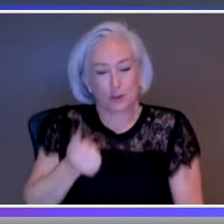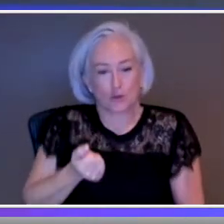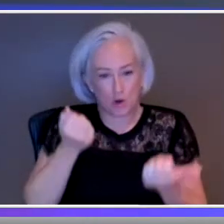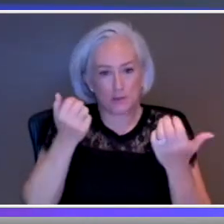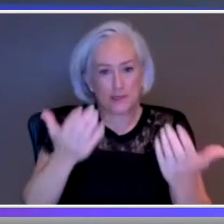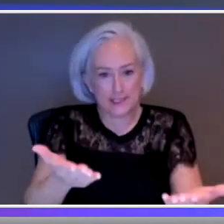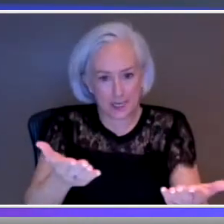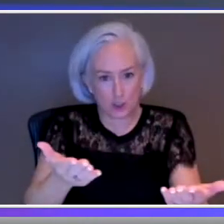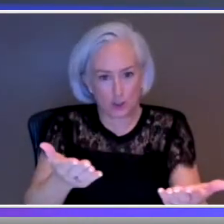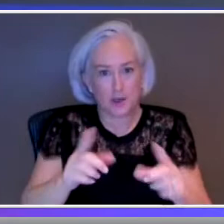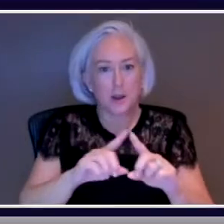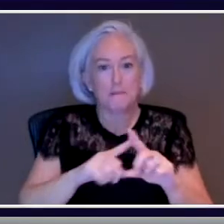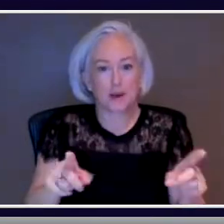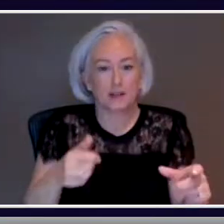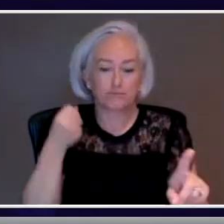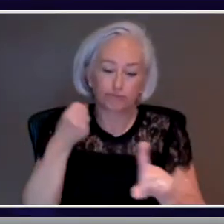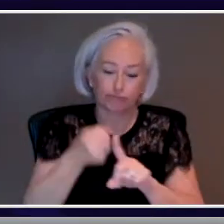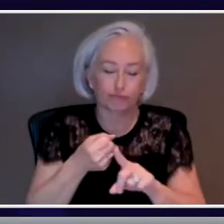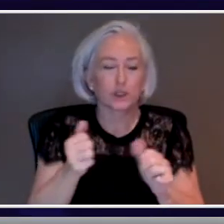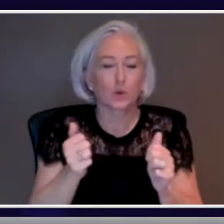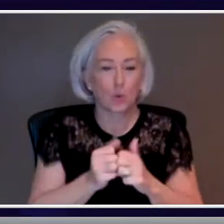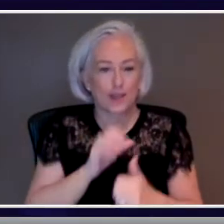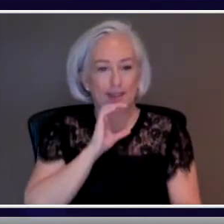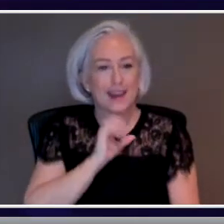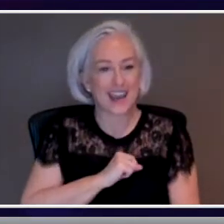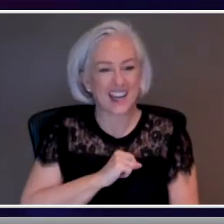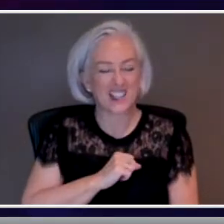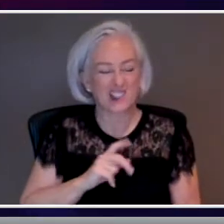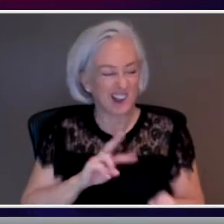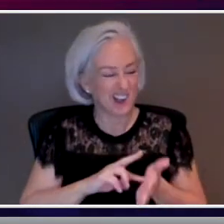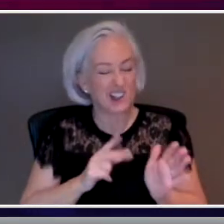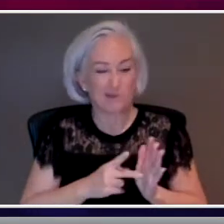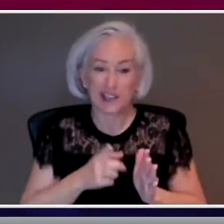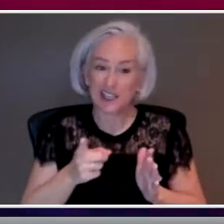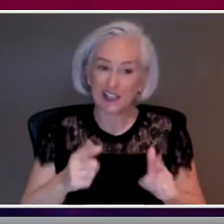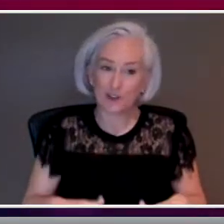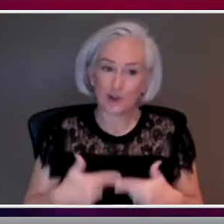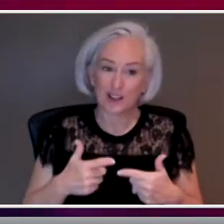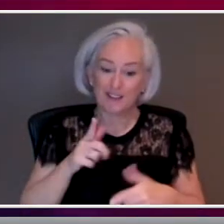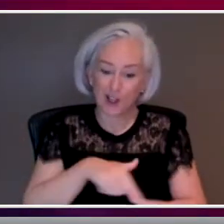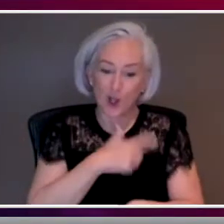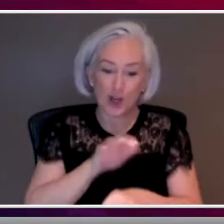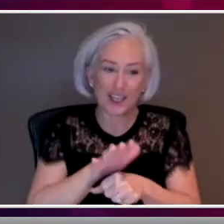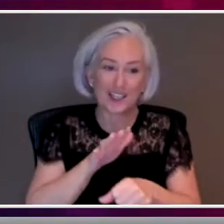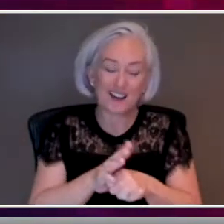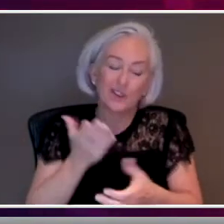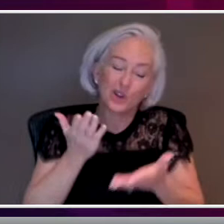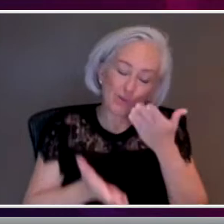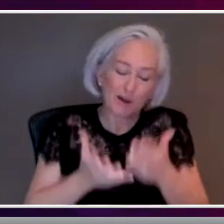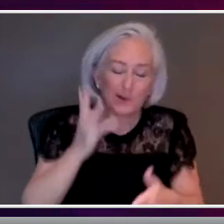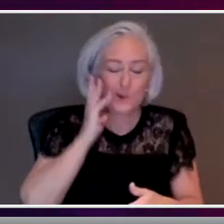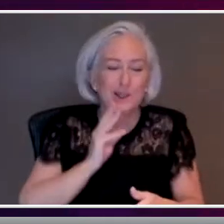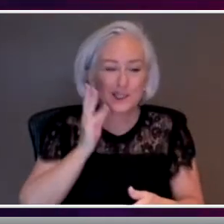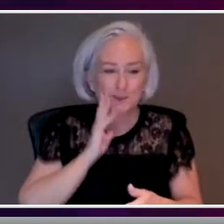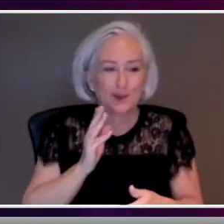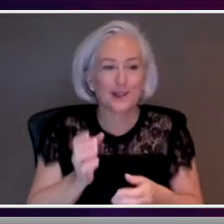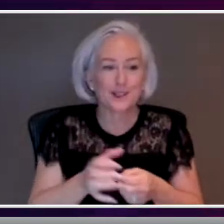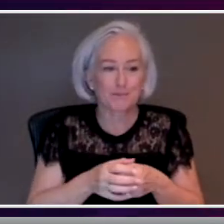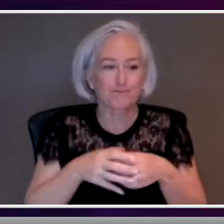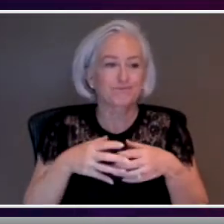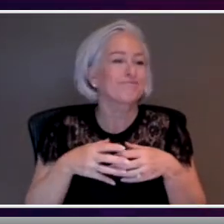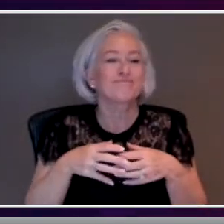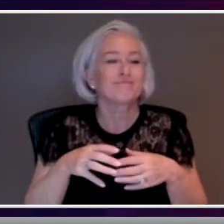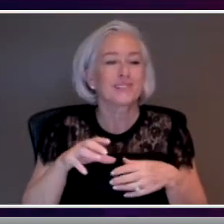does come with age. So if you live long enough, you're going to have an enlarged prostate? Is that? You should